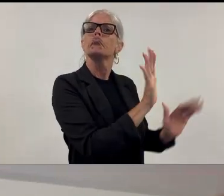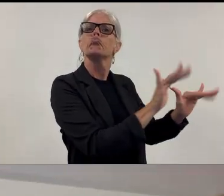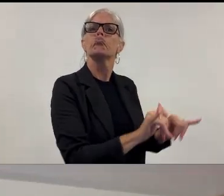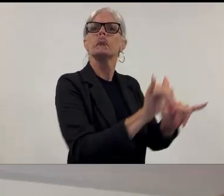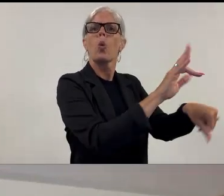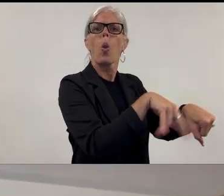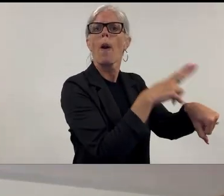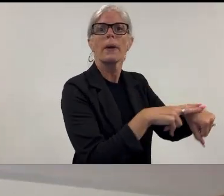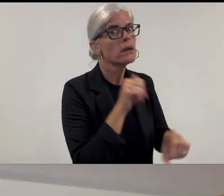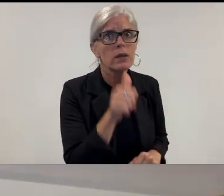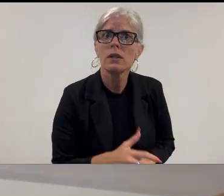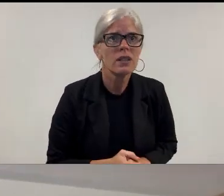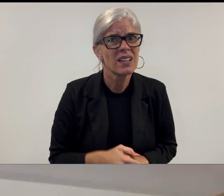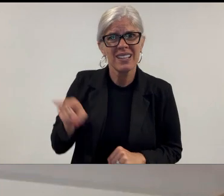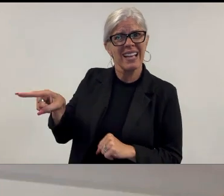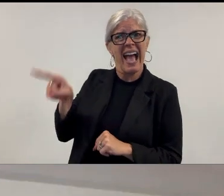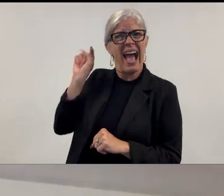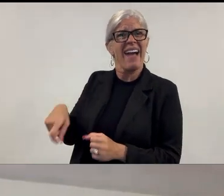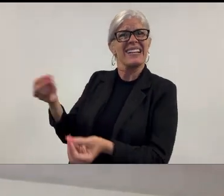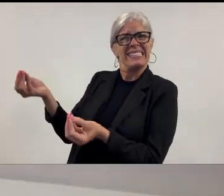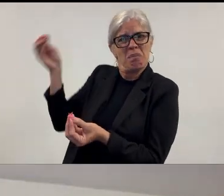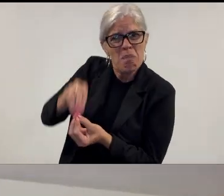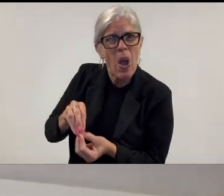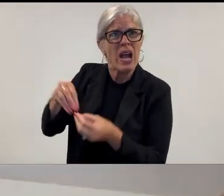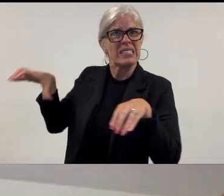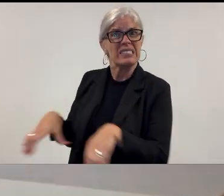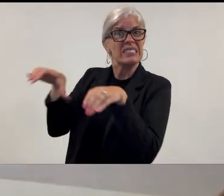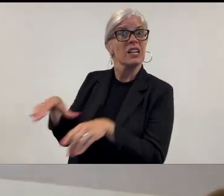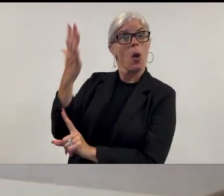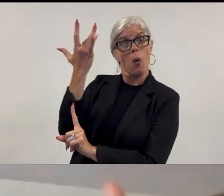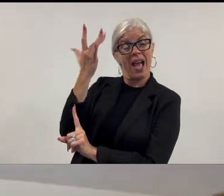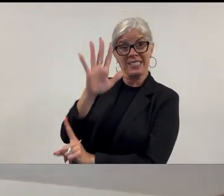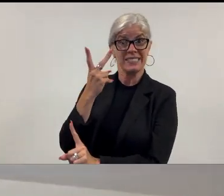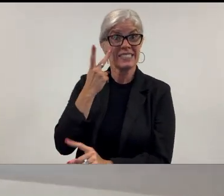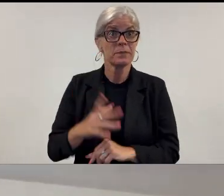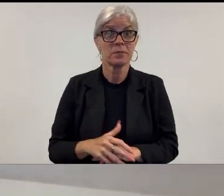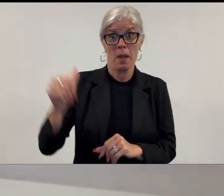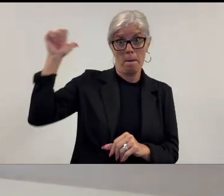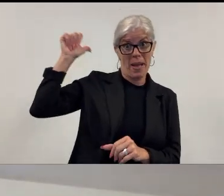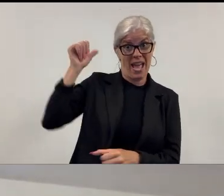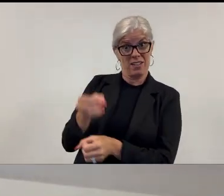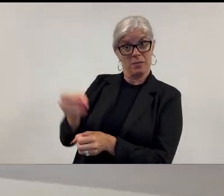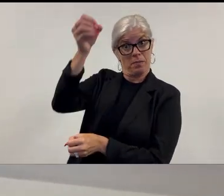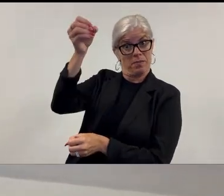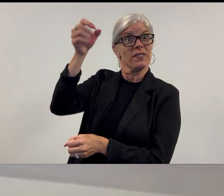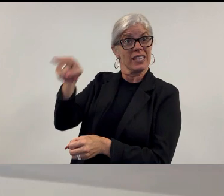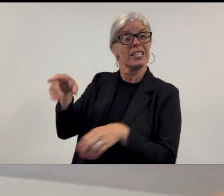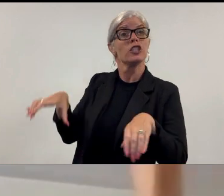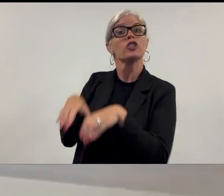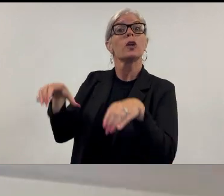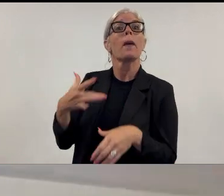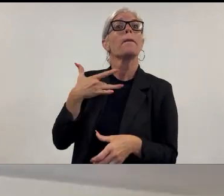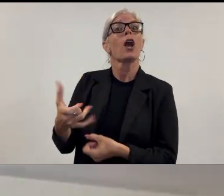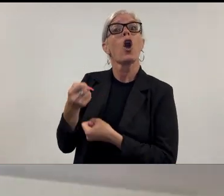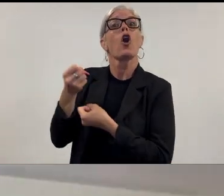of activity needs than able-bodied individuals, but more, because we talked about the fact that spinal cord